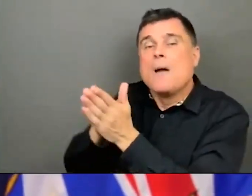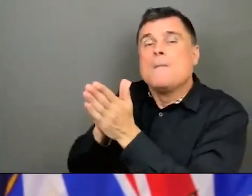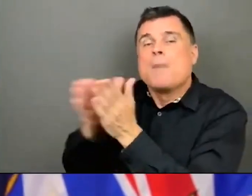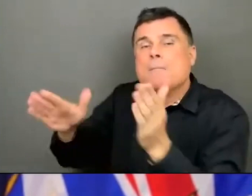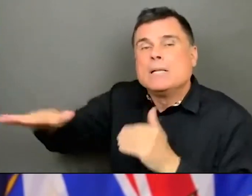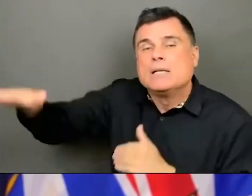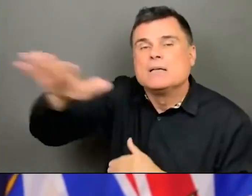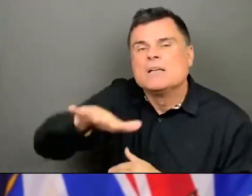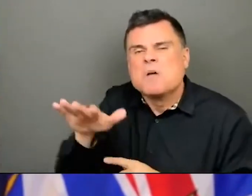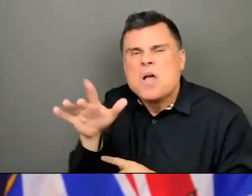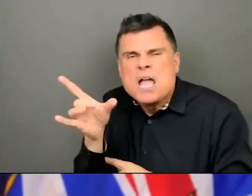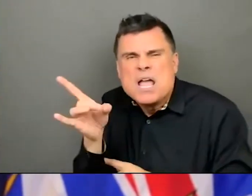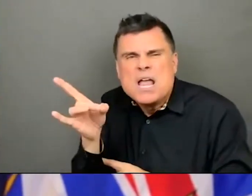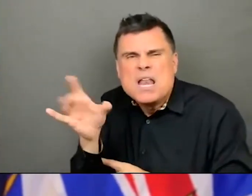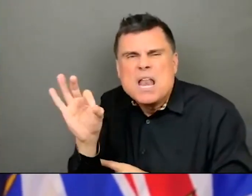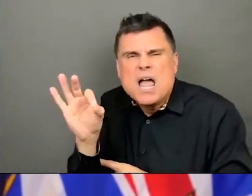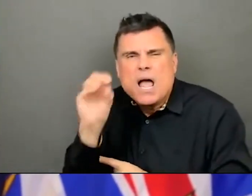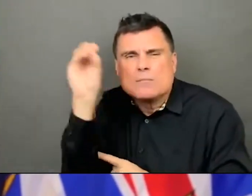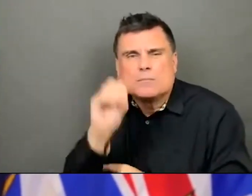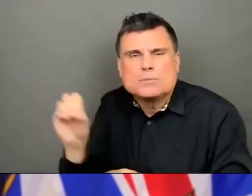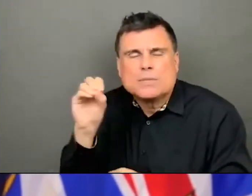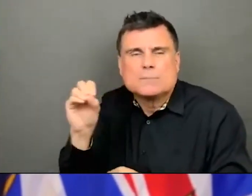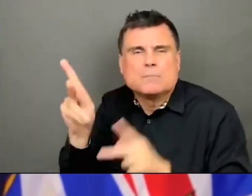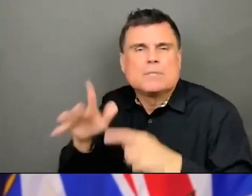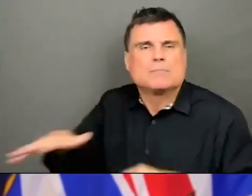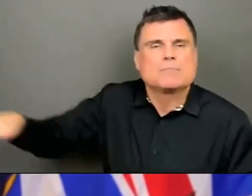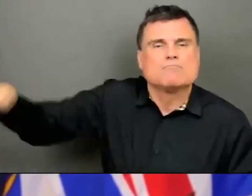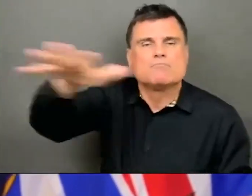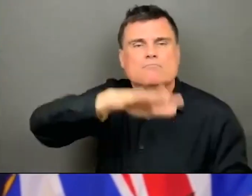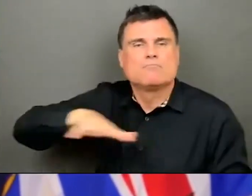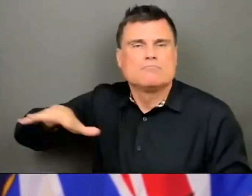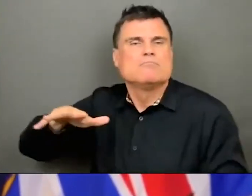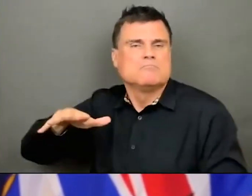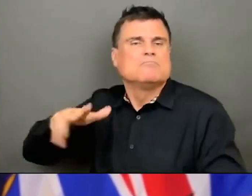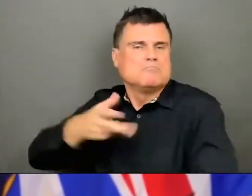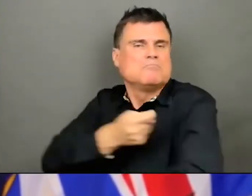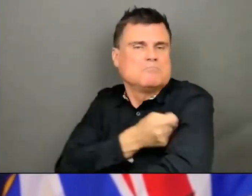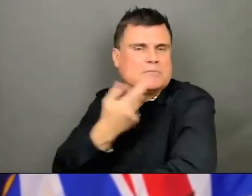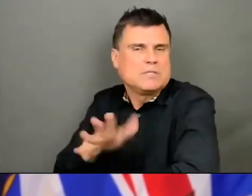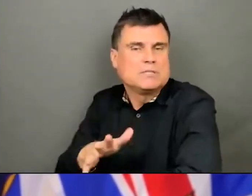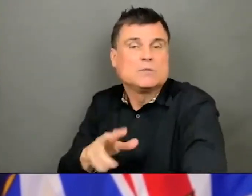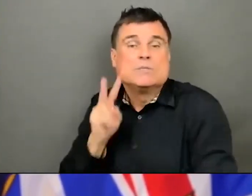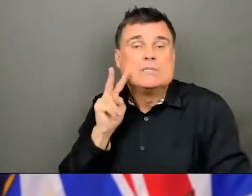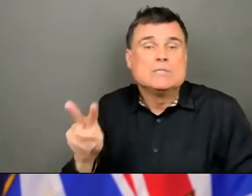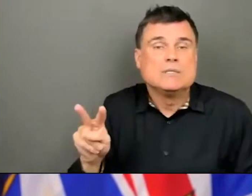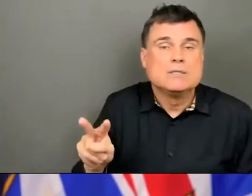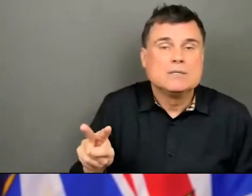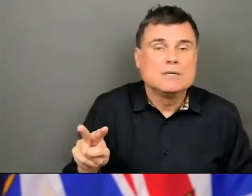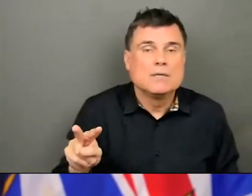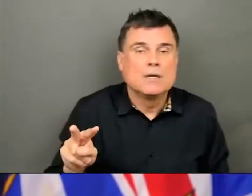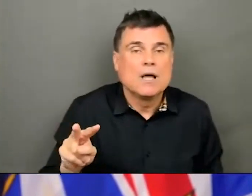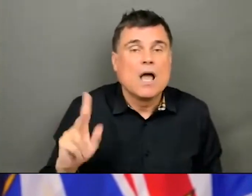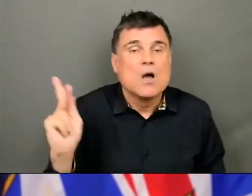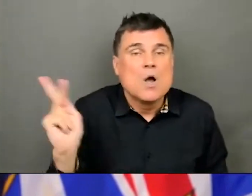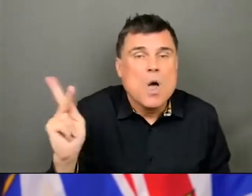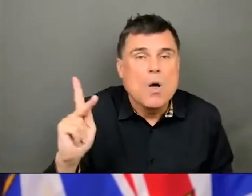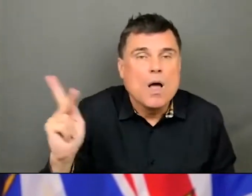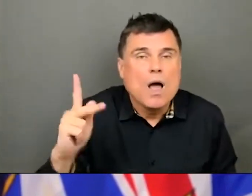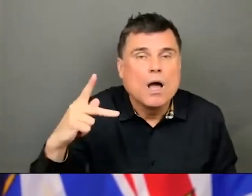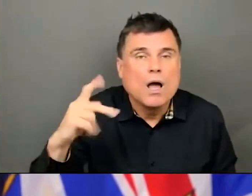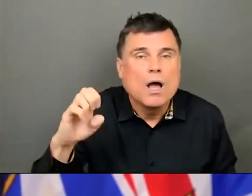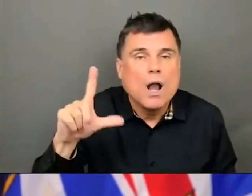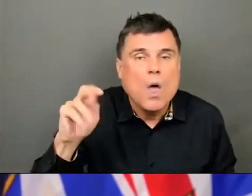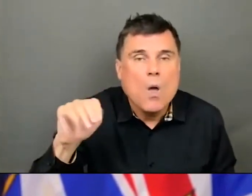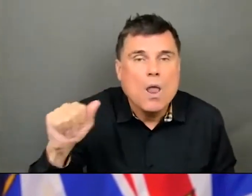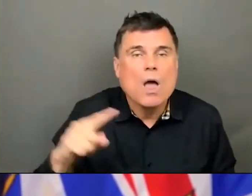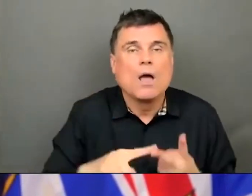communities have taken from Kelowna to Kamloops to Castlegar to